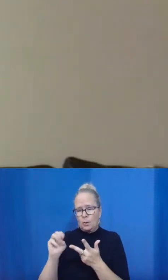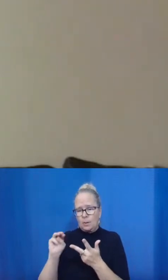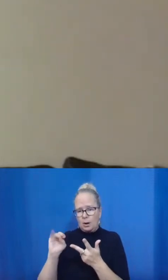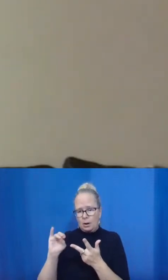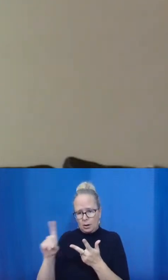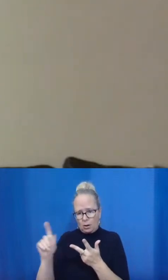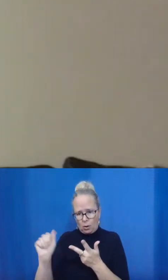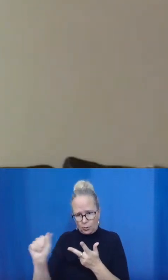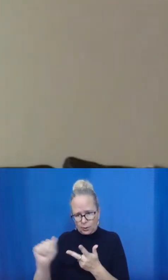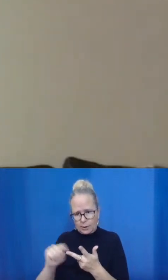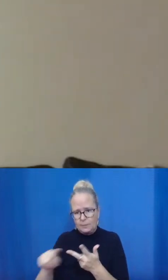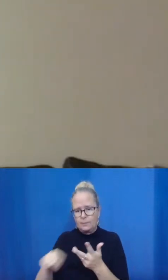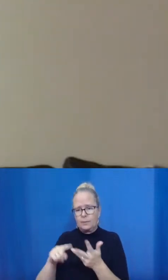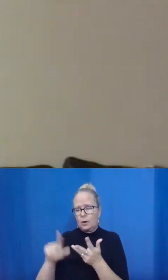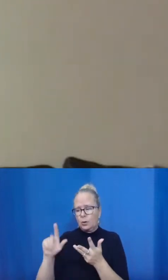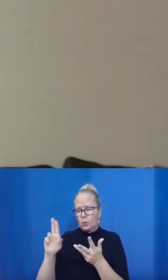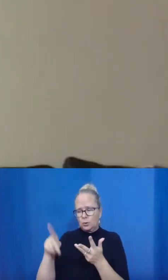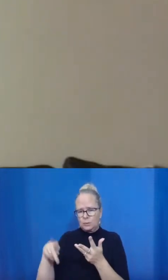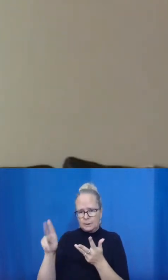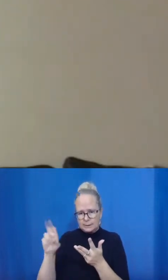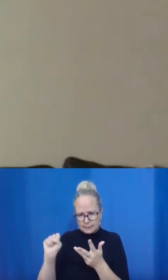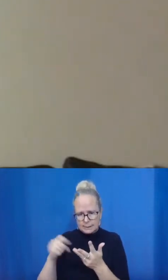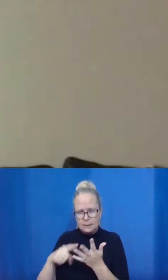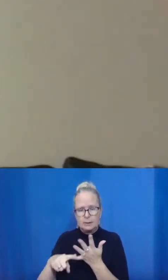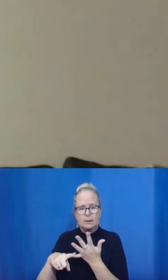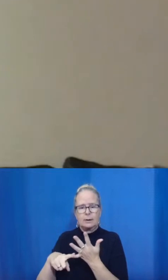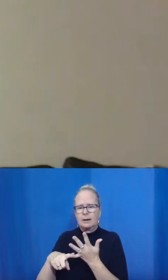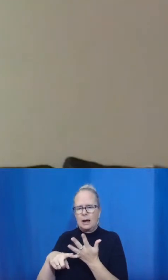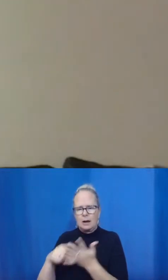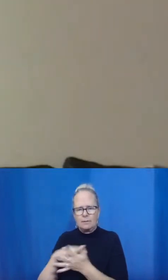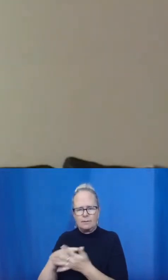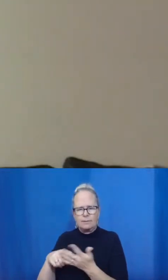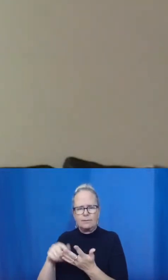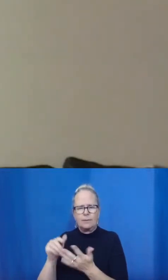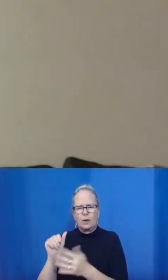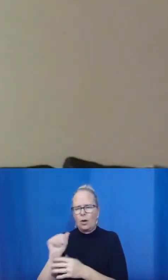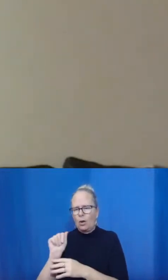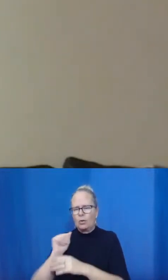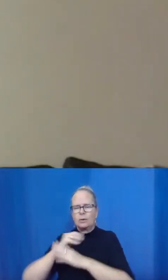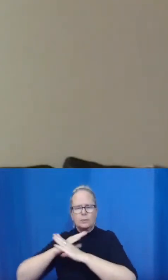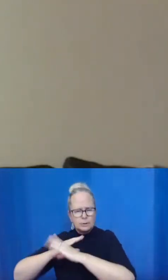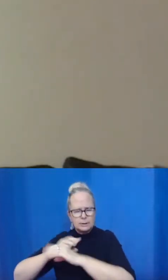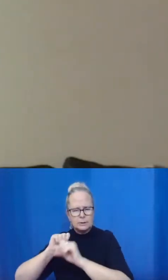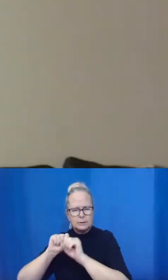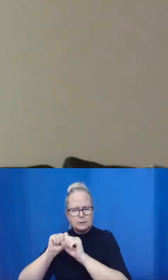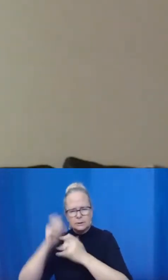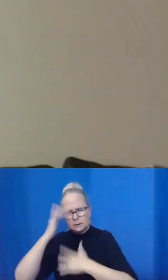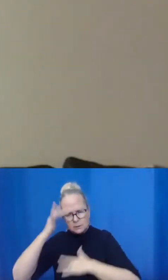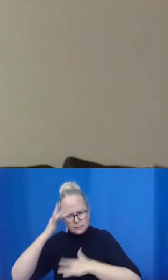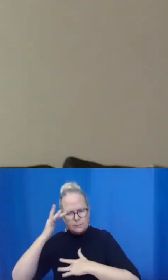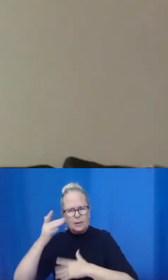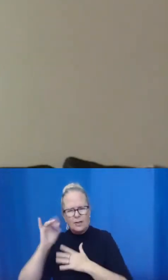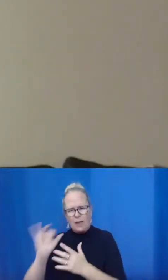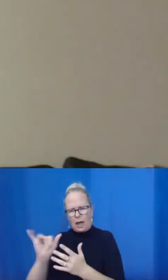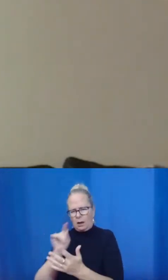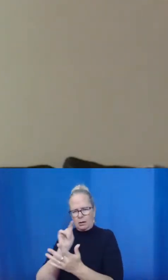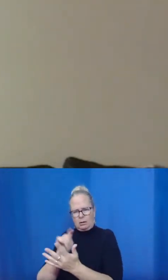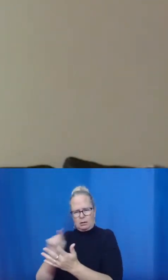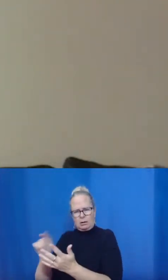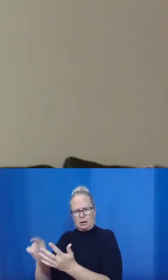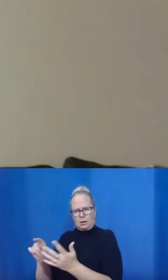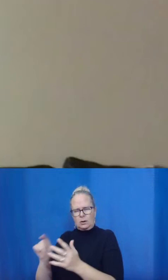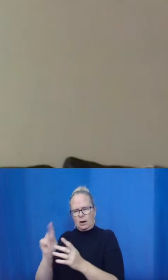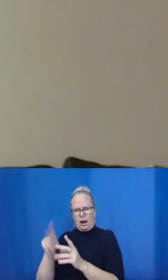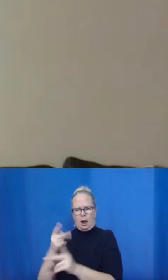jurisdiction. So patients don't really respond well. They don't develop that protective response to the